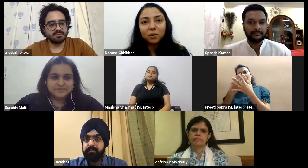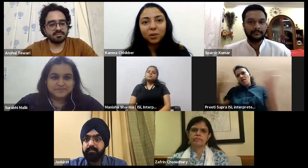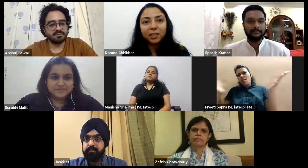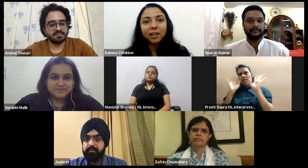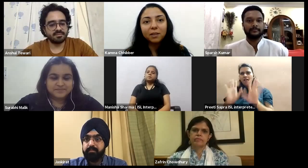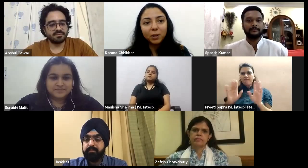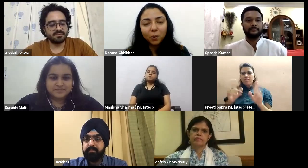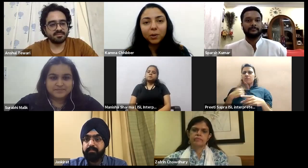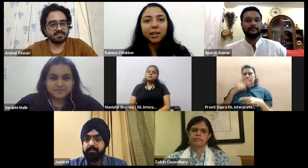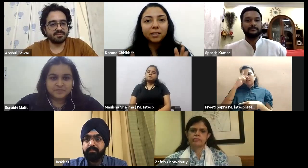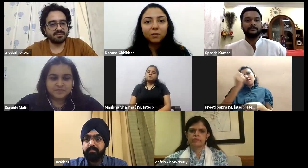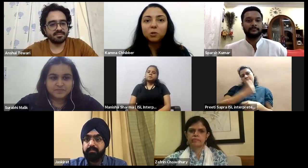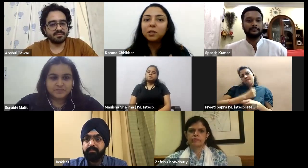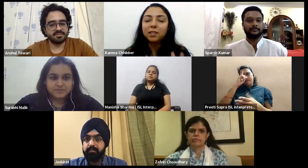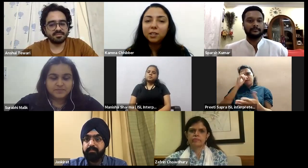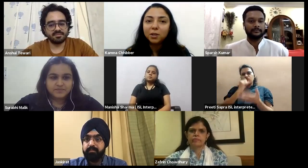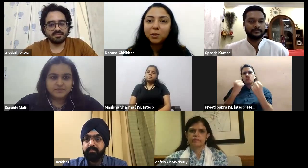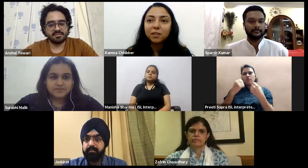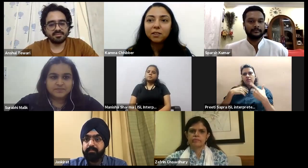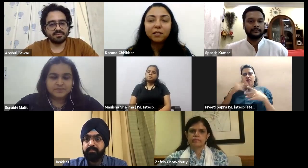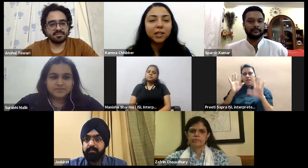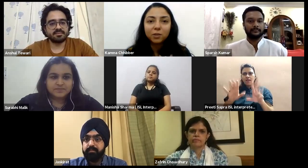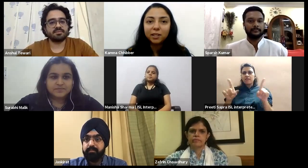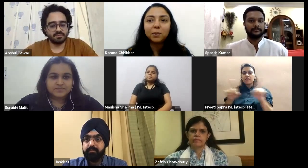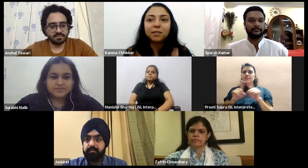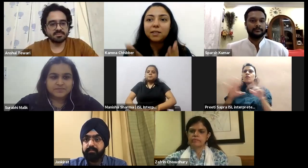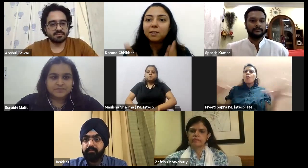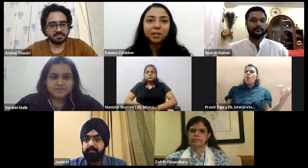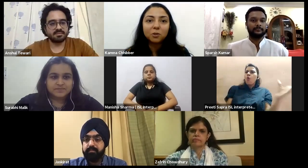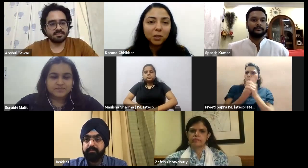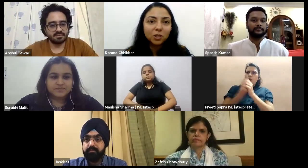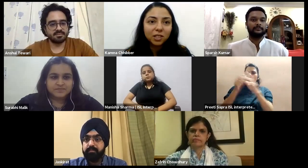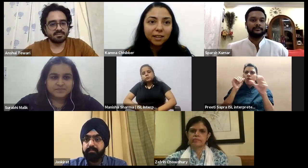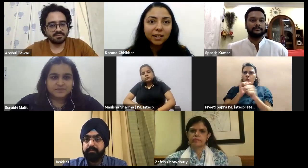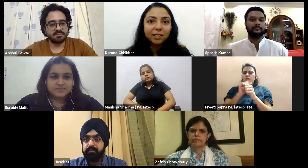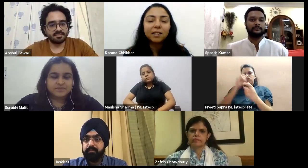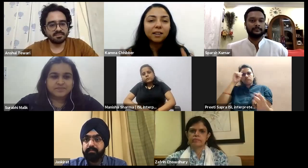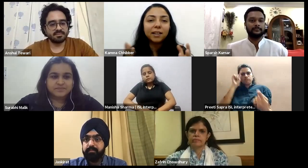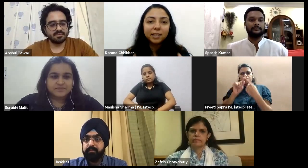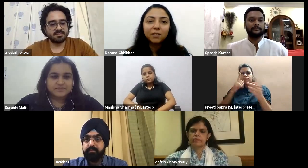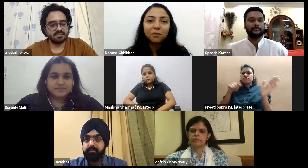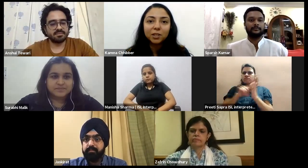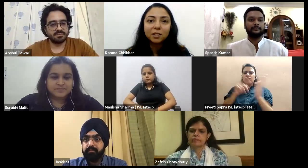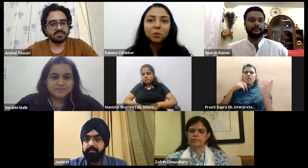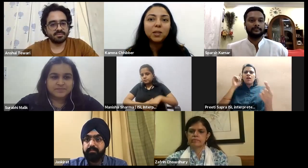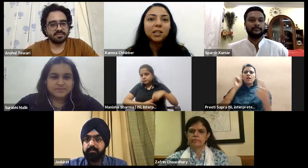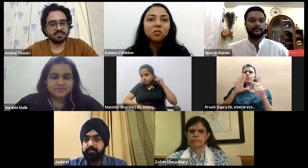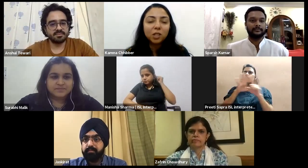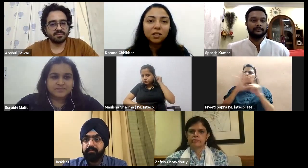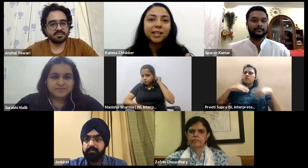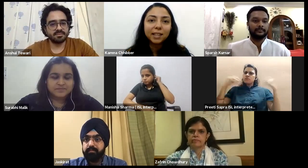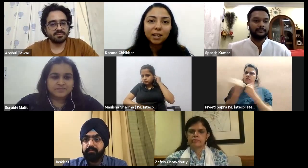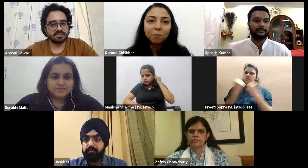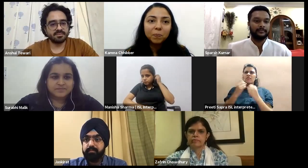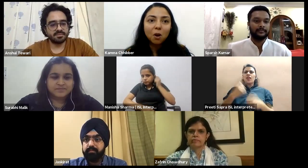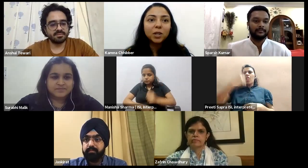very strongly that we all as individuals need to come together, resonating with the sentiment that Surbi just said, that it's in our collective efforts that we can change